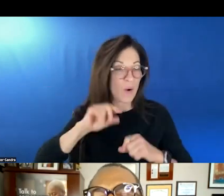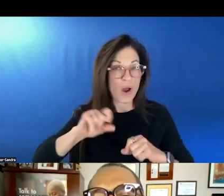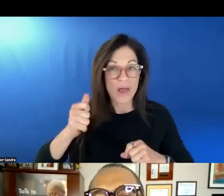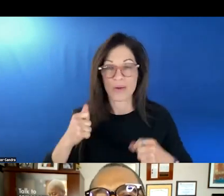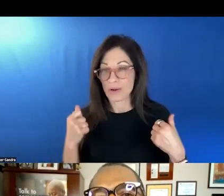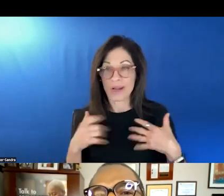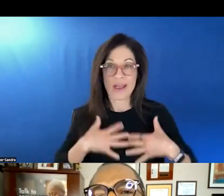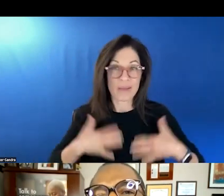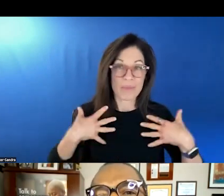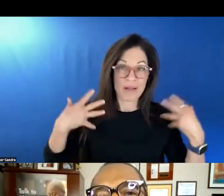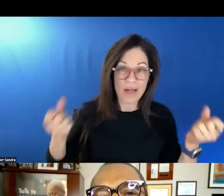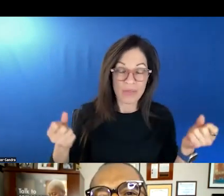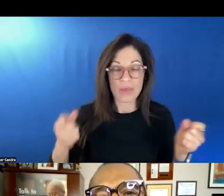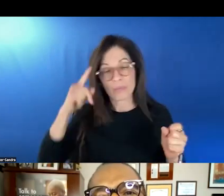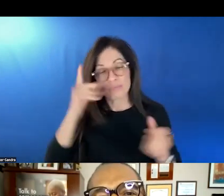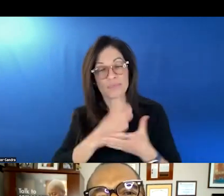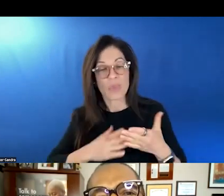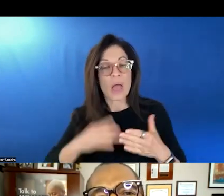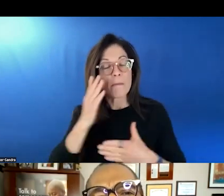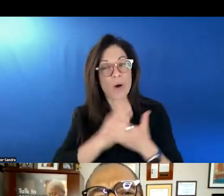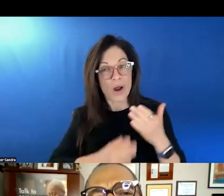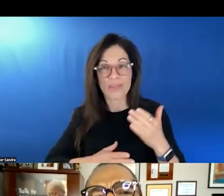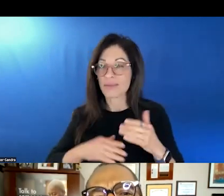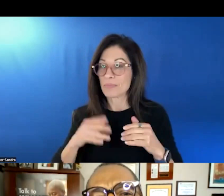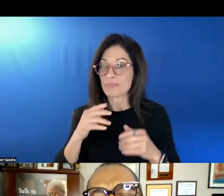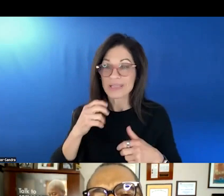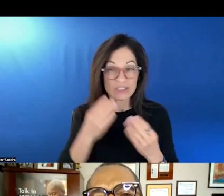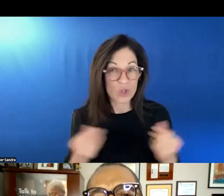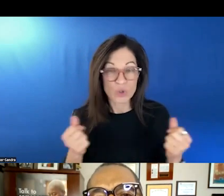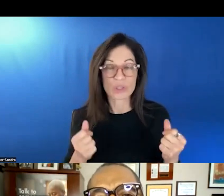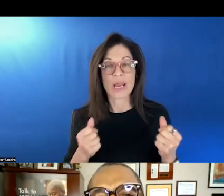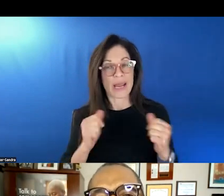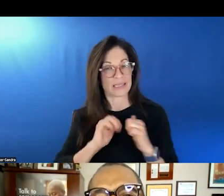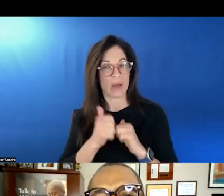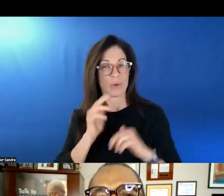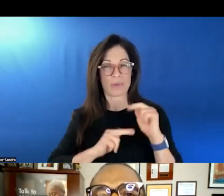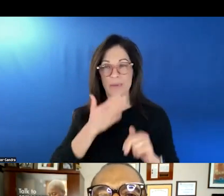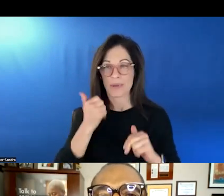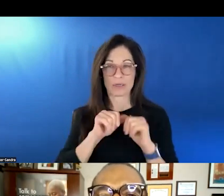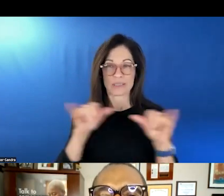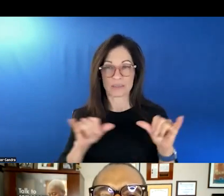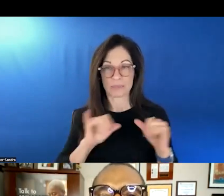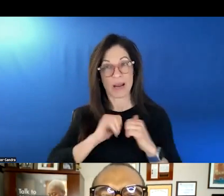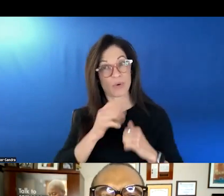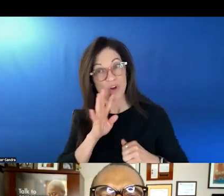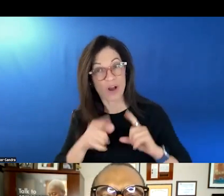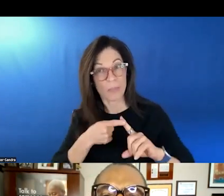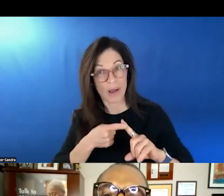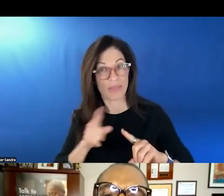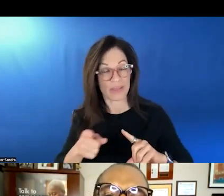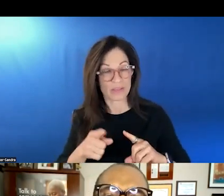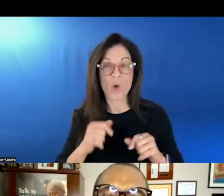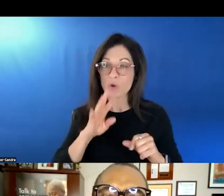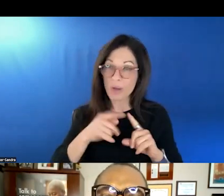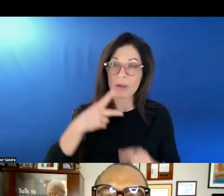the solution to building a better system lies in how we talk about system transformation. We often talk of parity, equity,